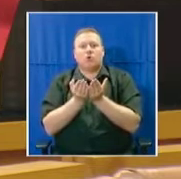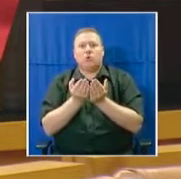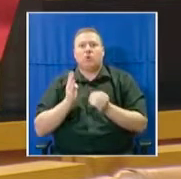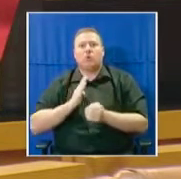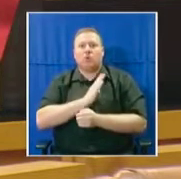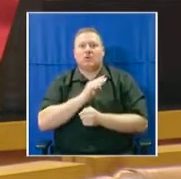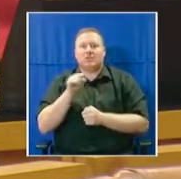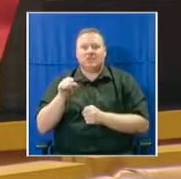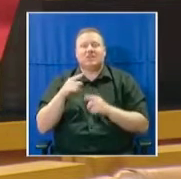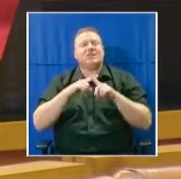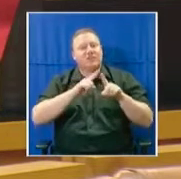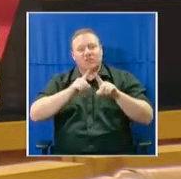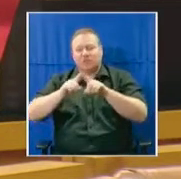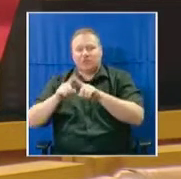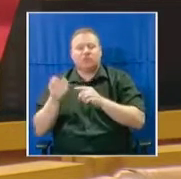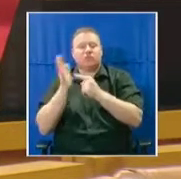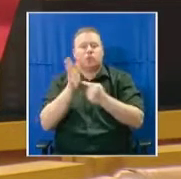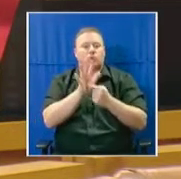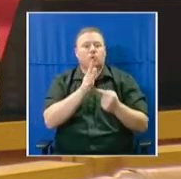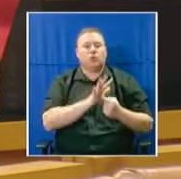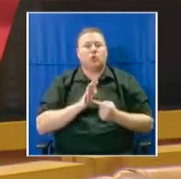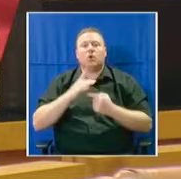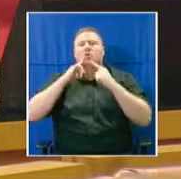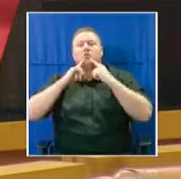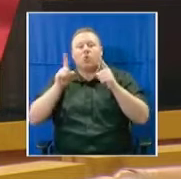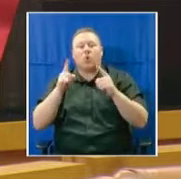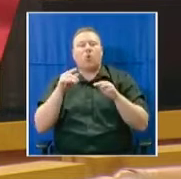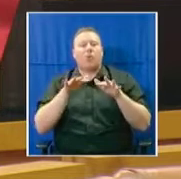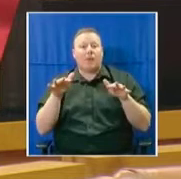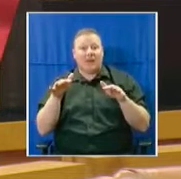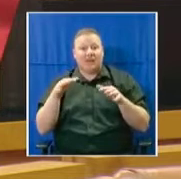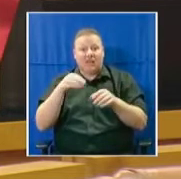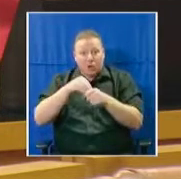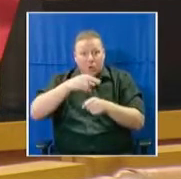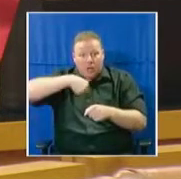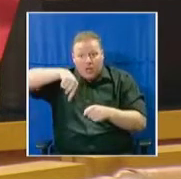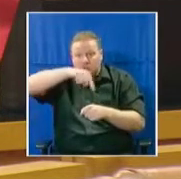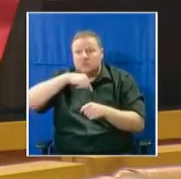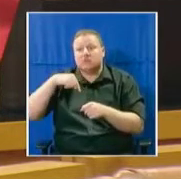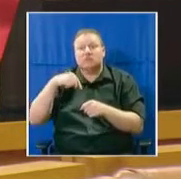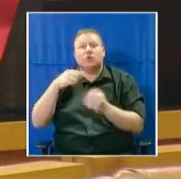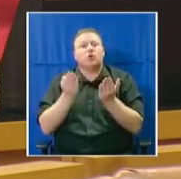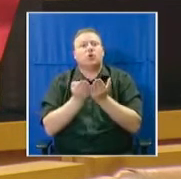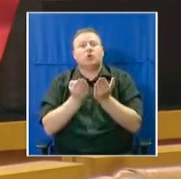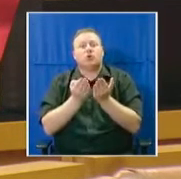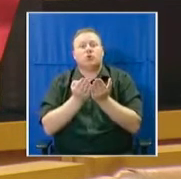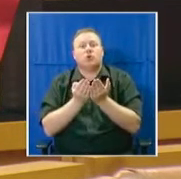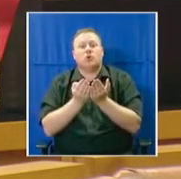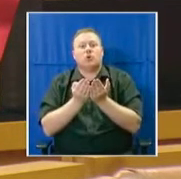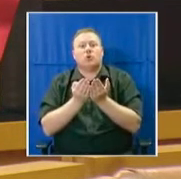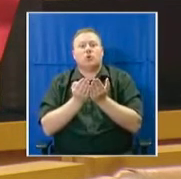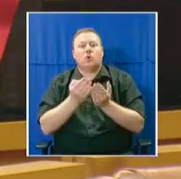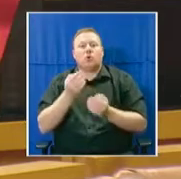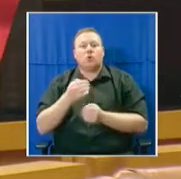different media platforms, he informed the public, including us, that school governing bodies have not been consulted